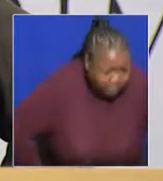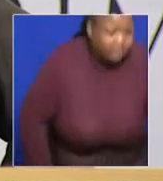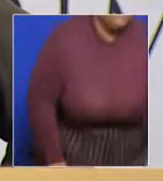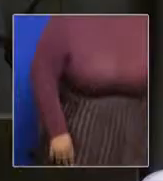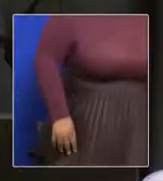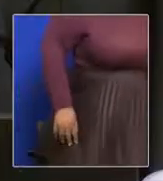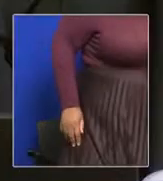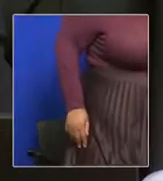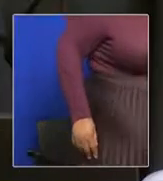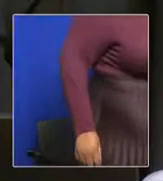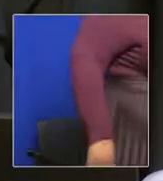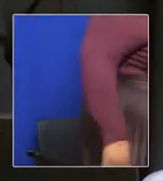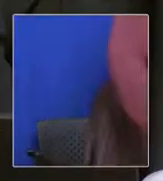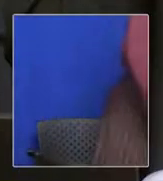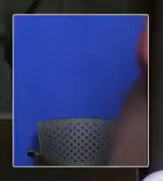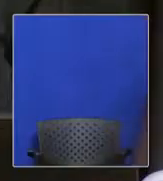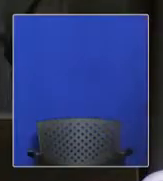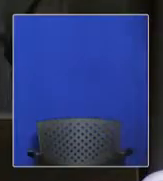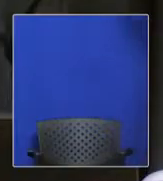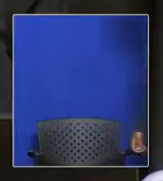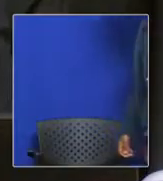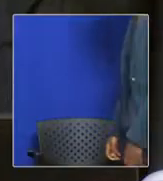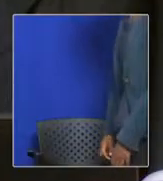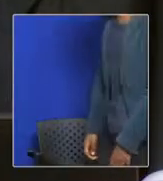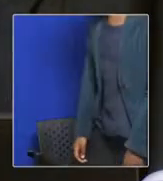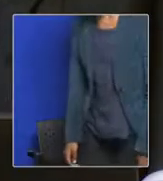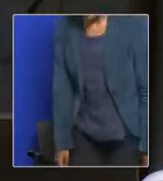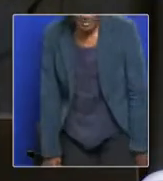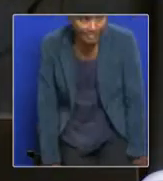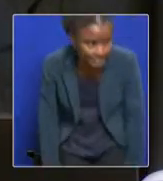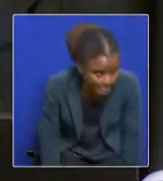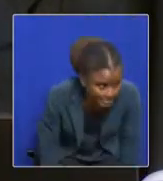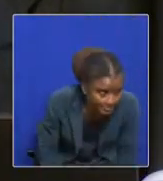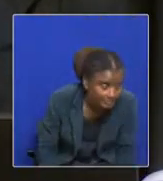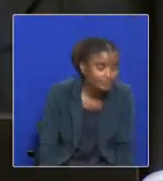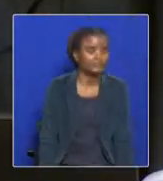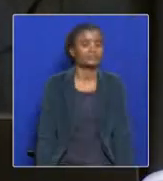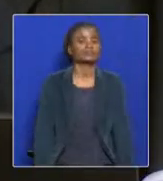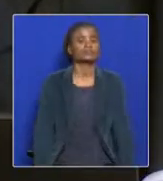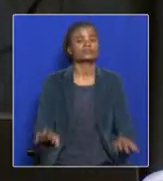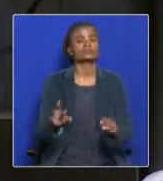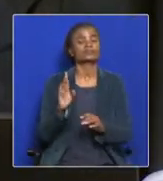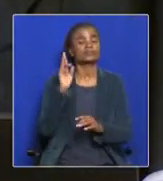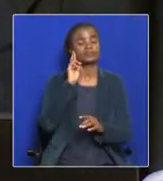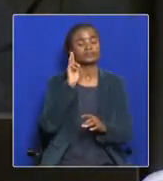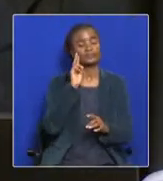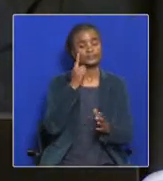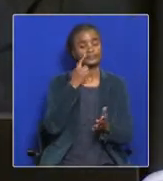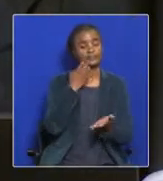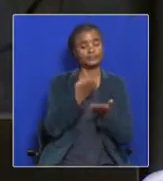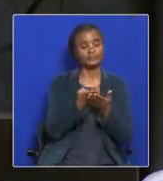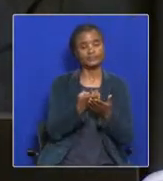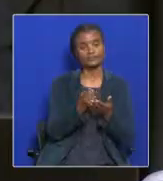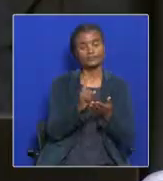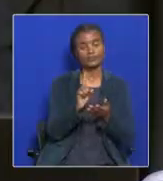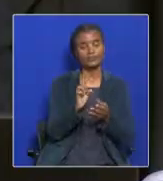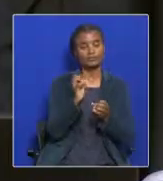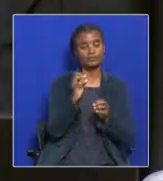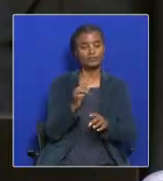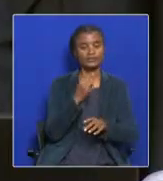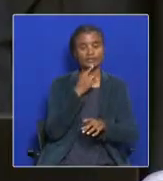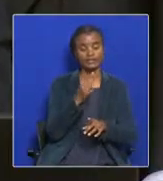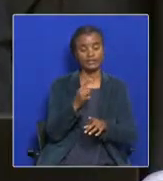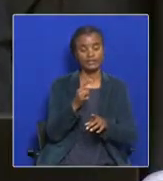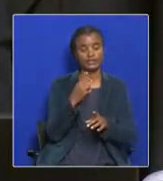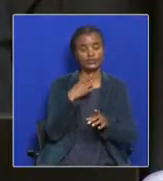Because And remember that your evidence is you also looked around. You did a pick. That's what you tell us, that you did do